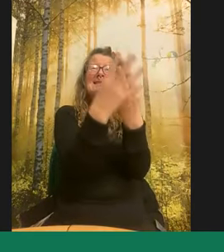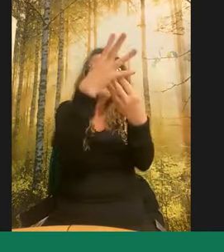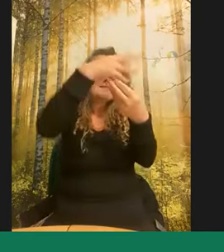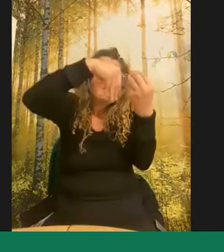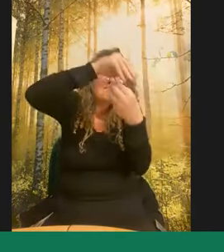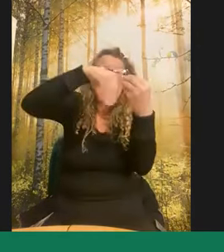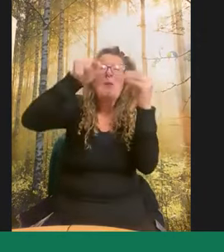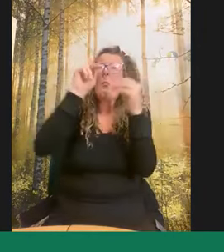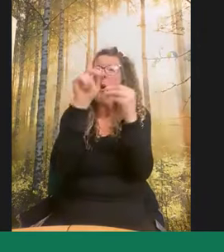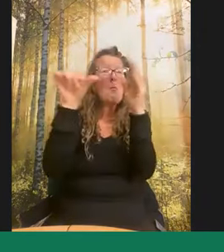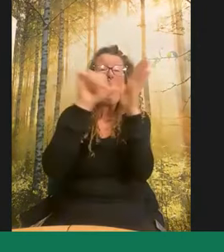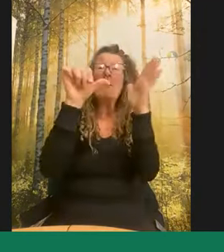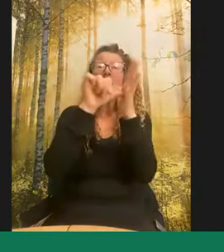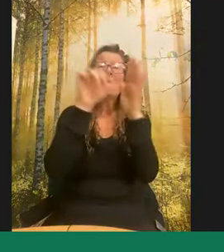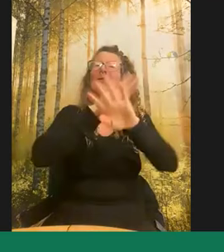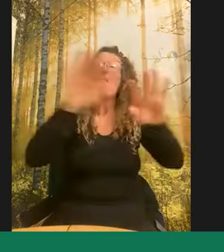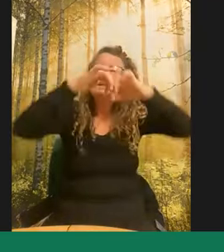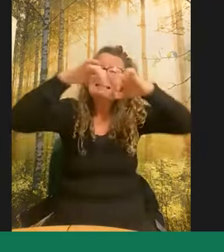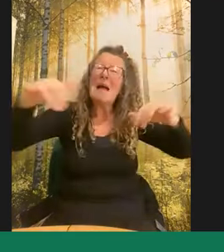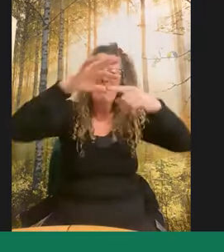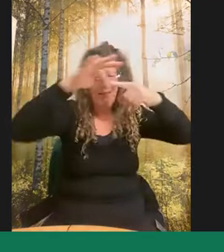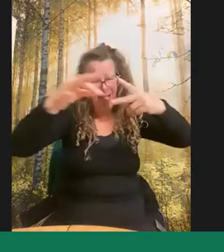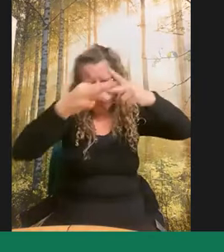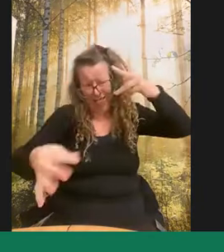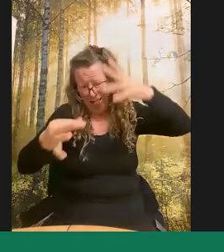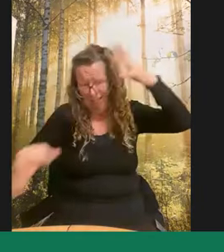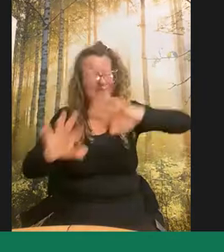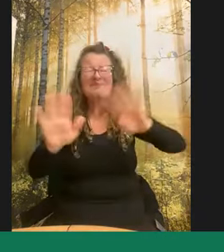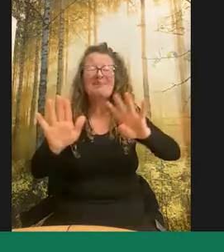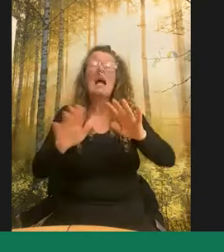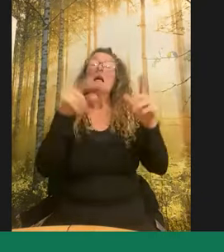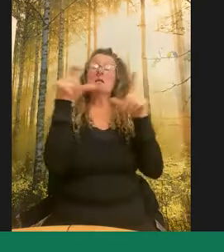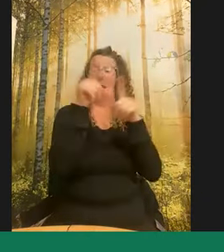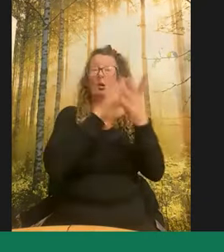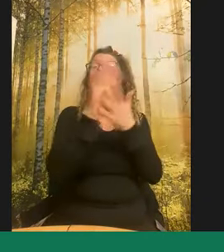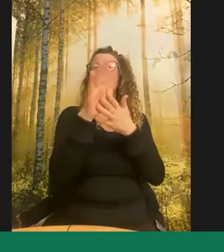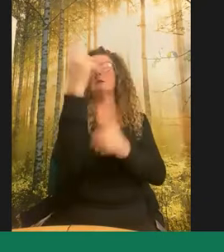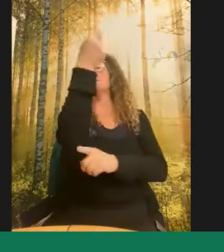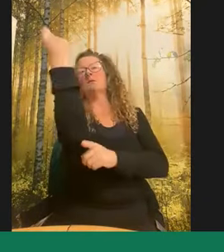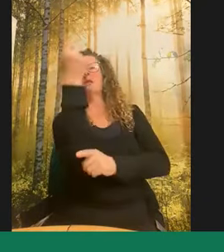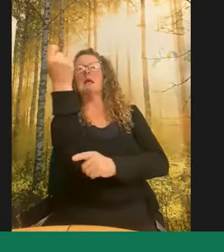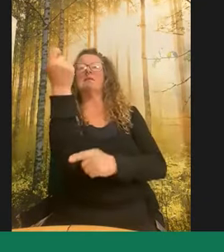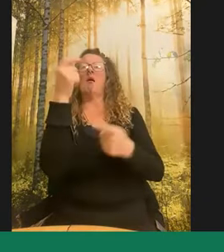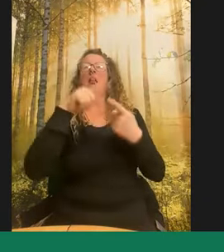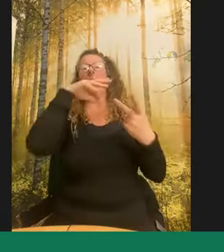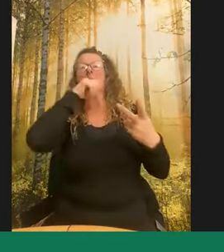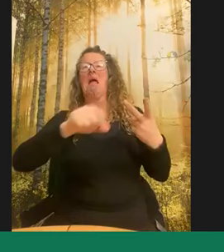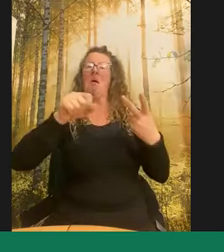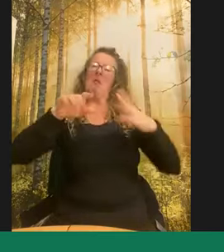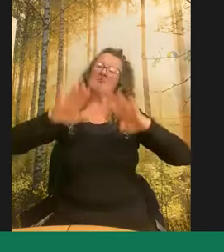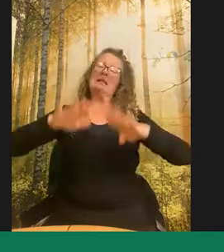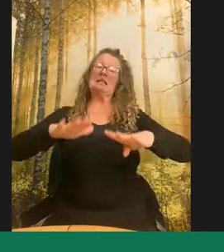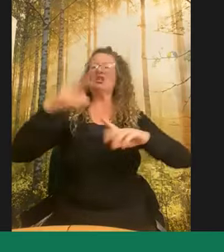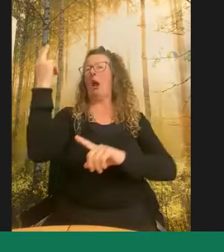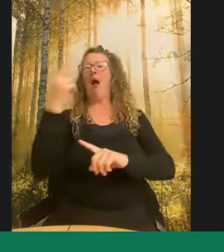So for Damien Hirst, as a very successful male British artist